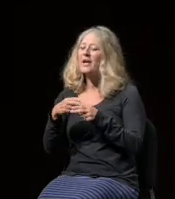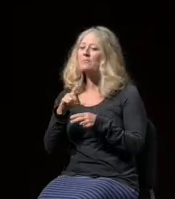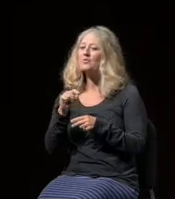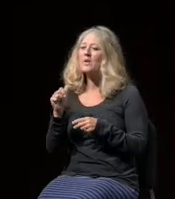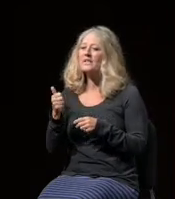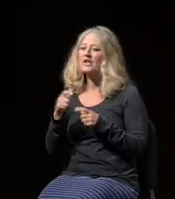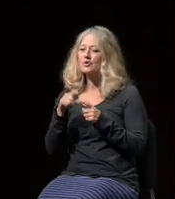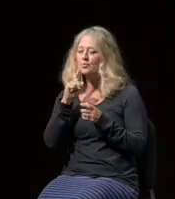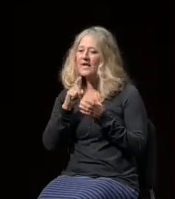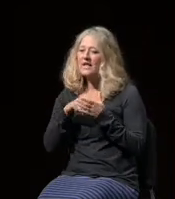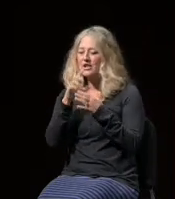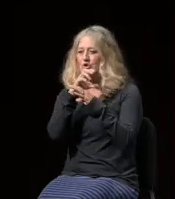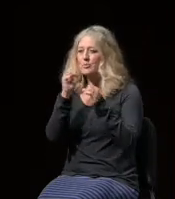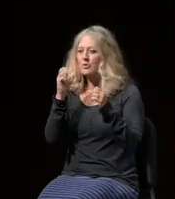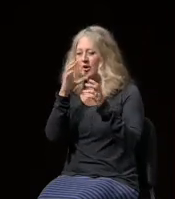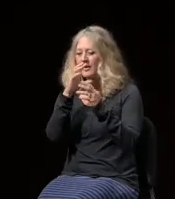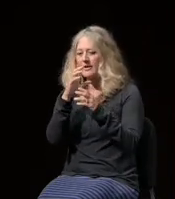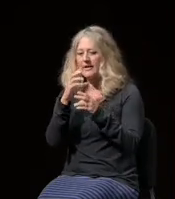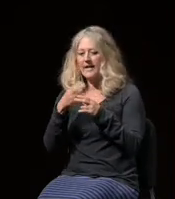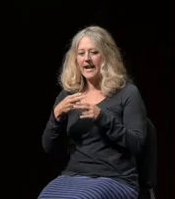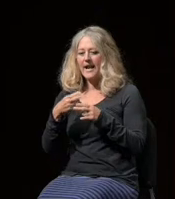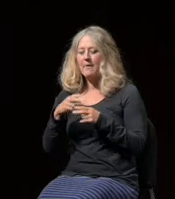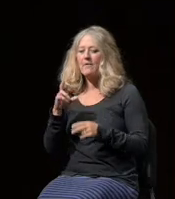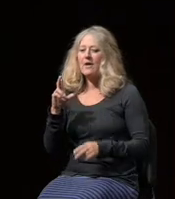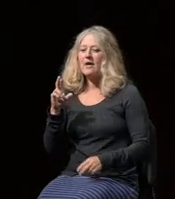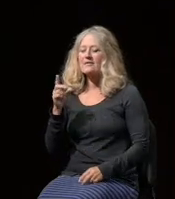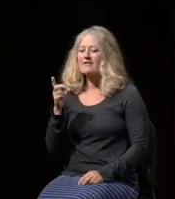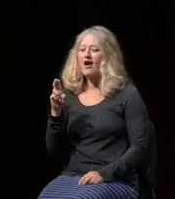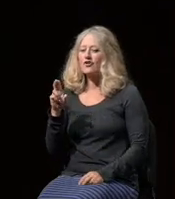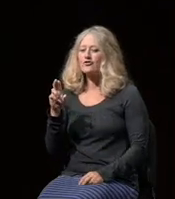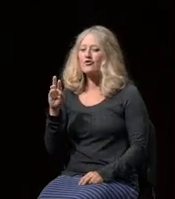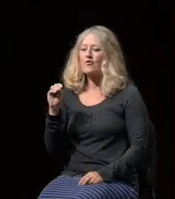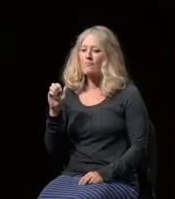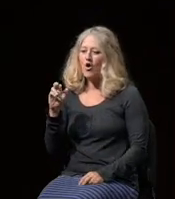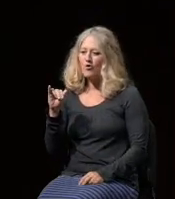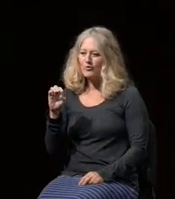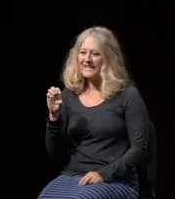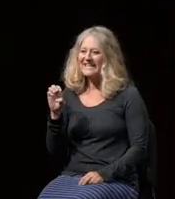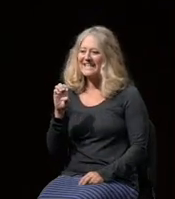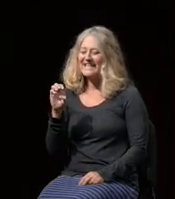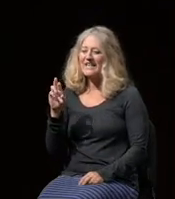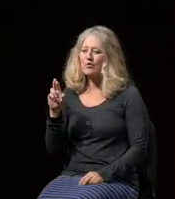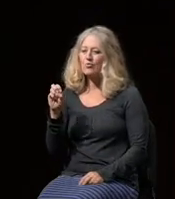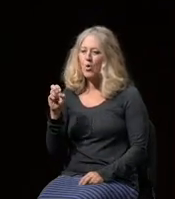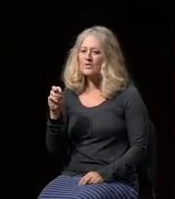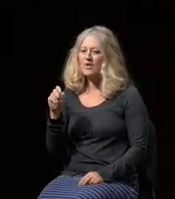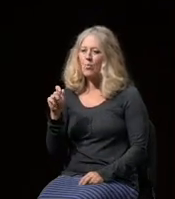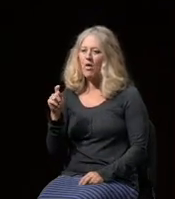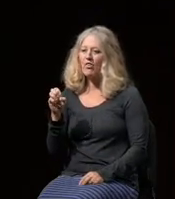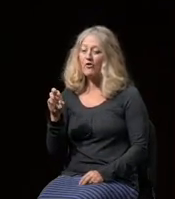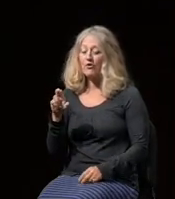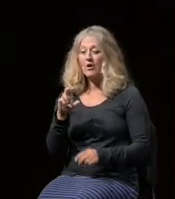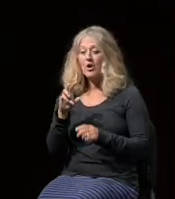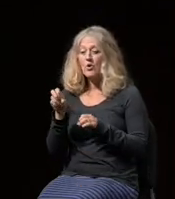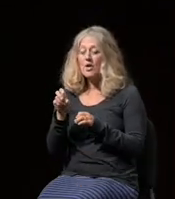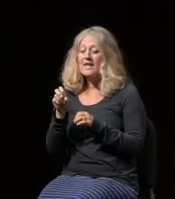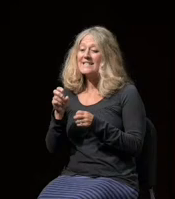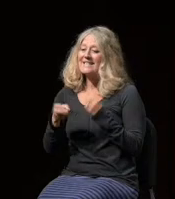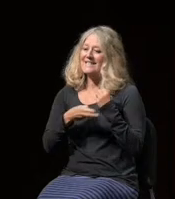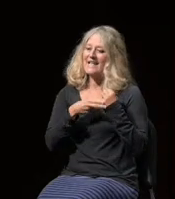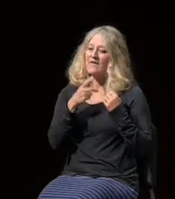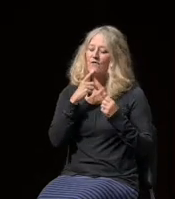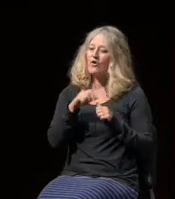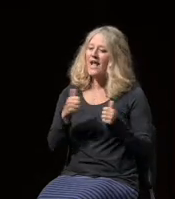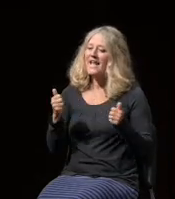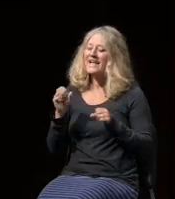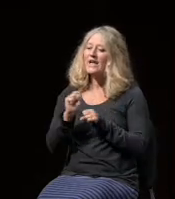superintendent president, Dr. Marie E. Rosenwasser. The award is reserved for any employee who uses leadership